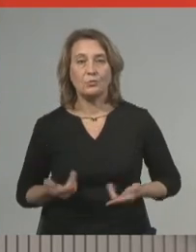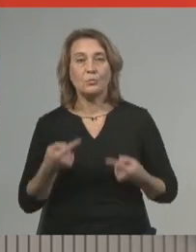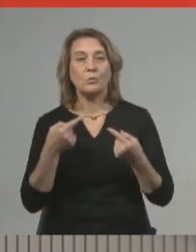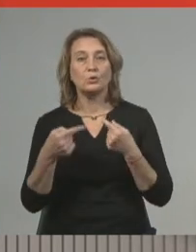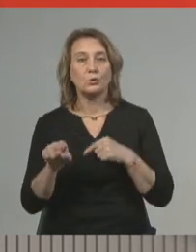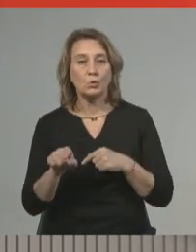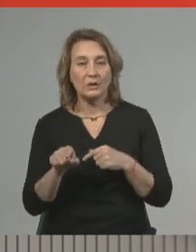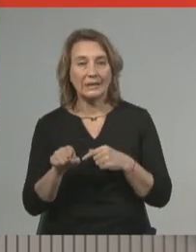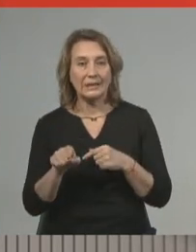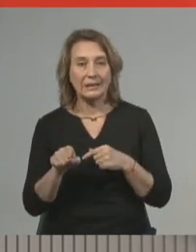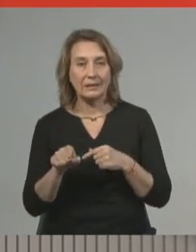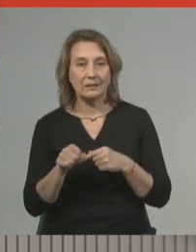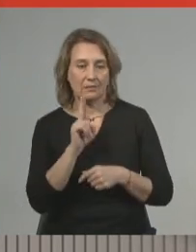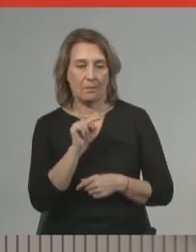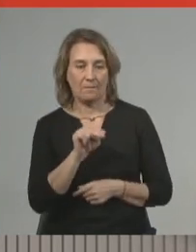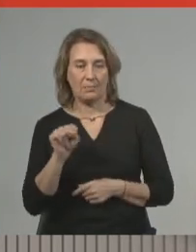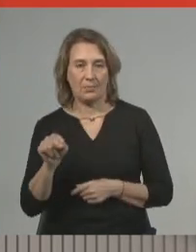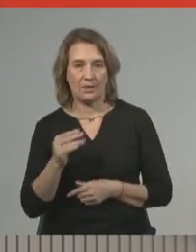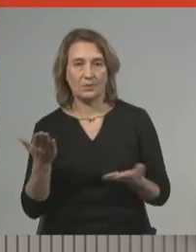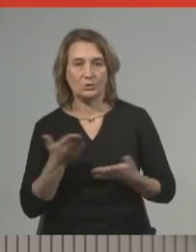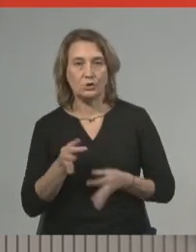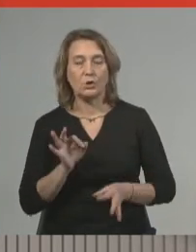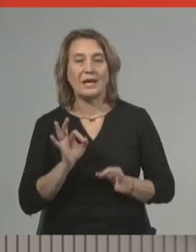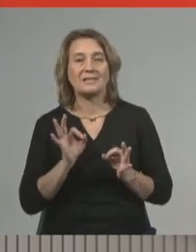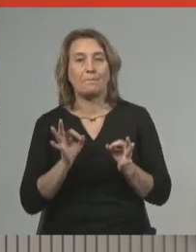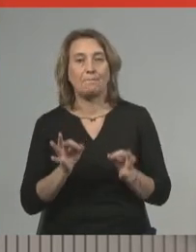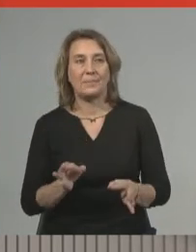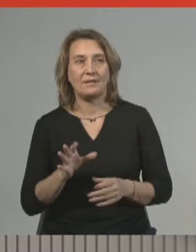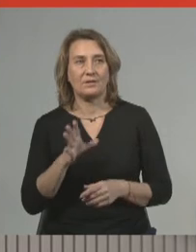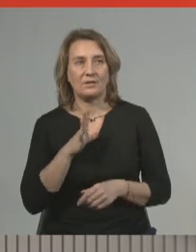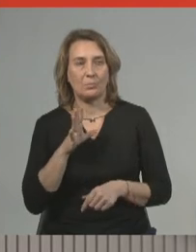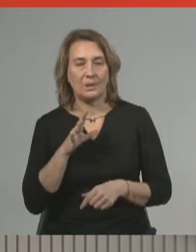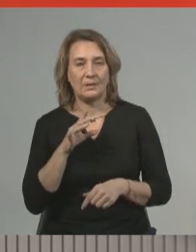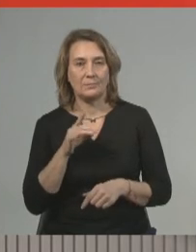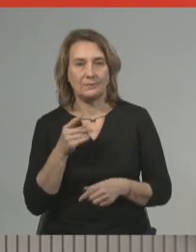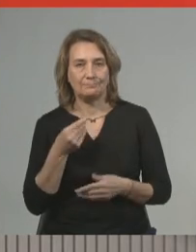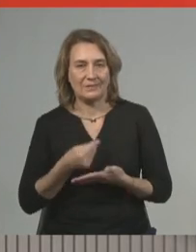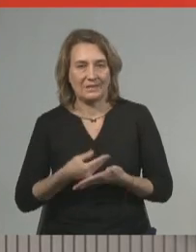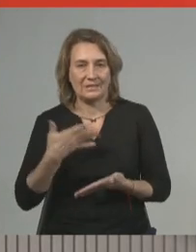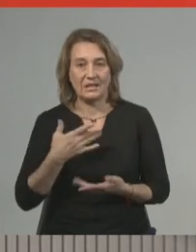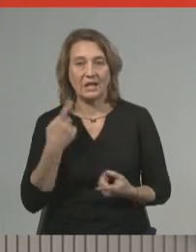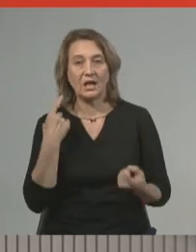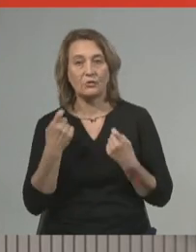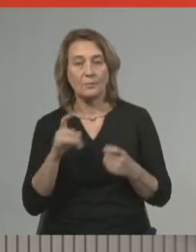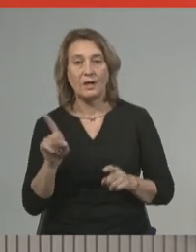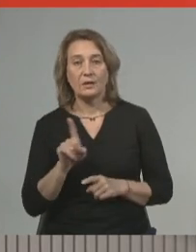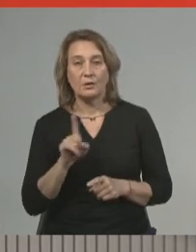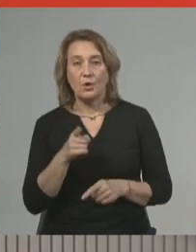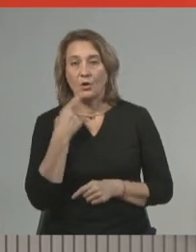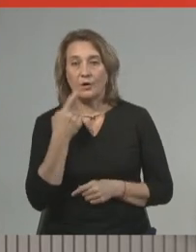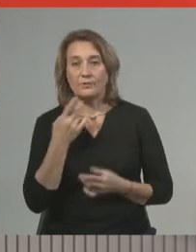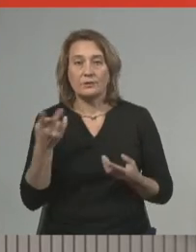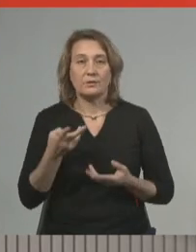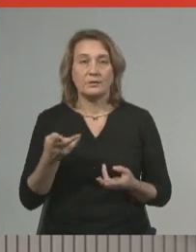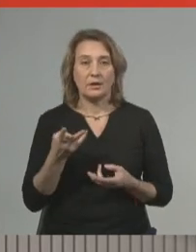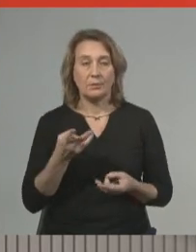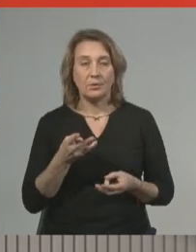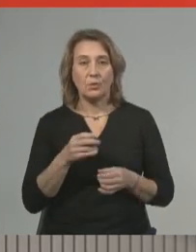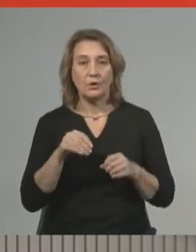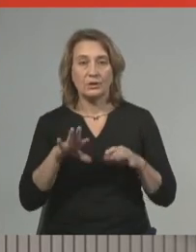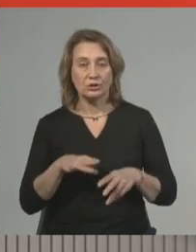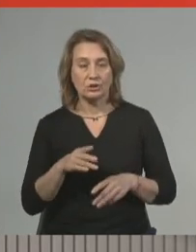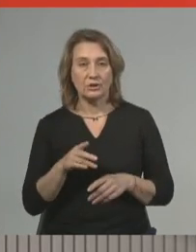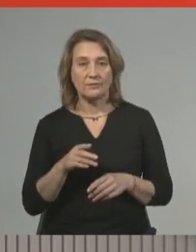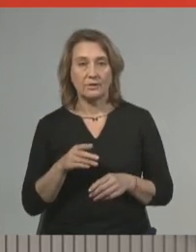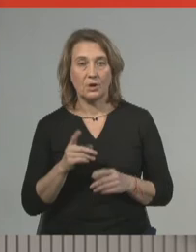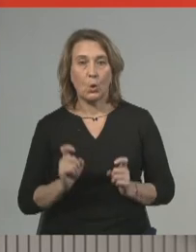related to those people who live on the other side of the checkpoints for us all this information was very valuable because